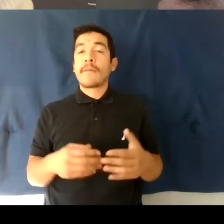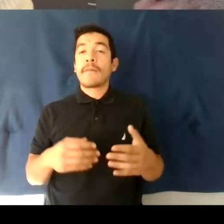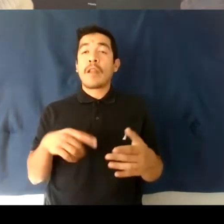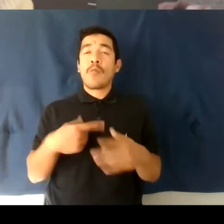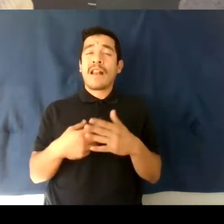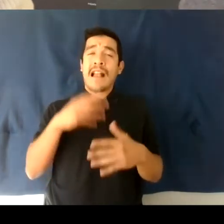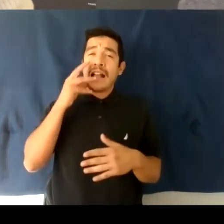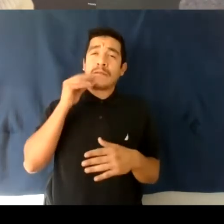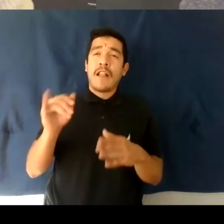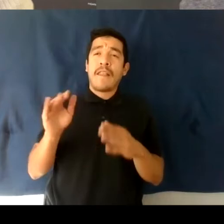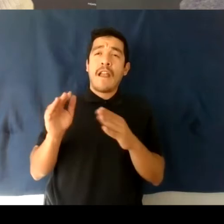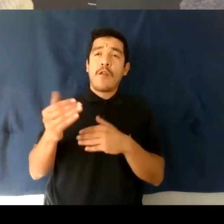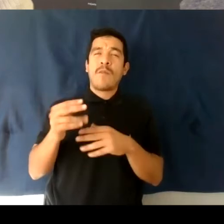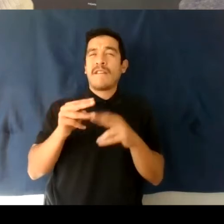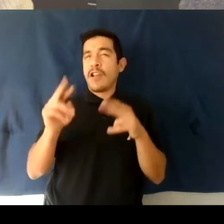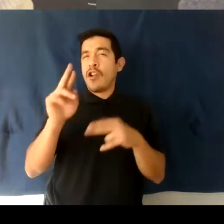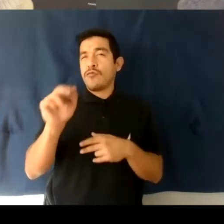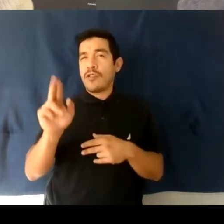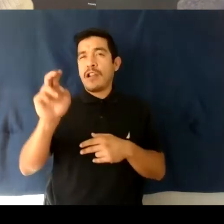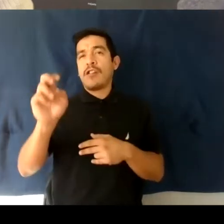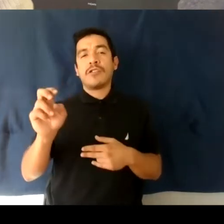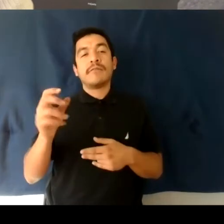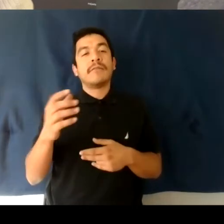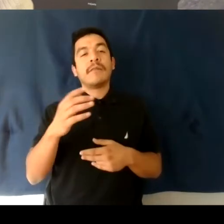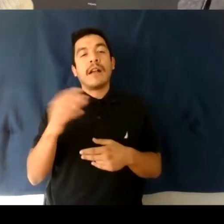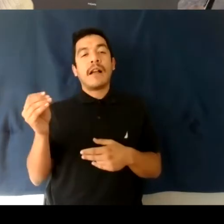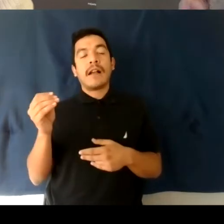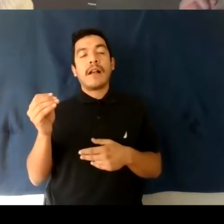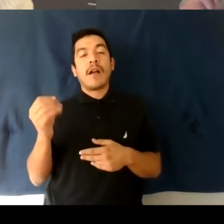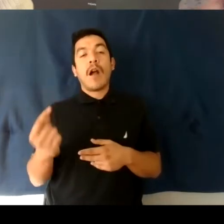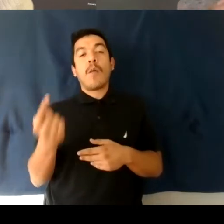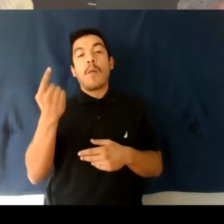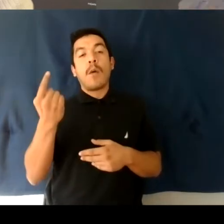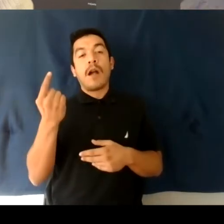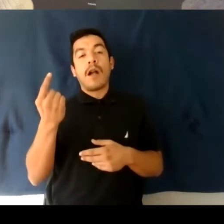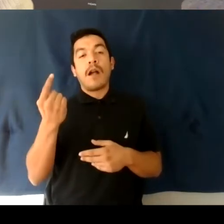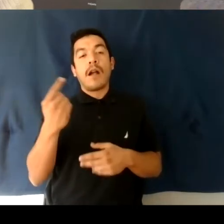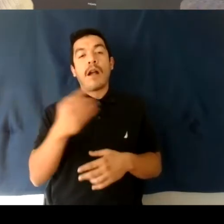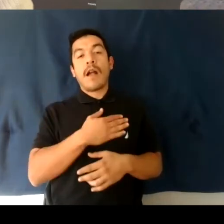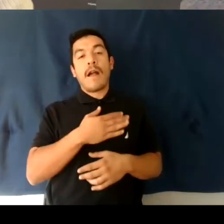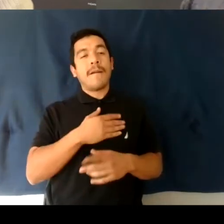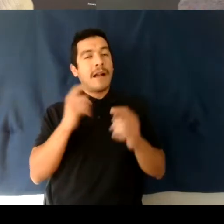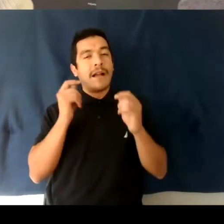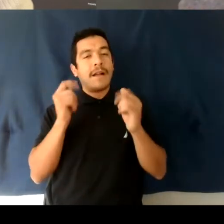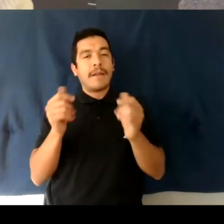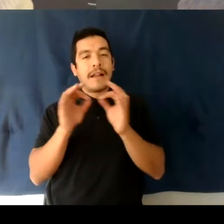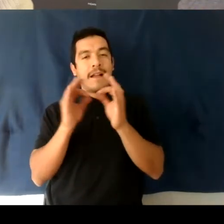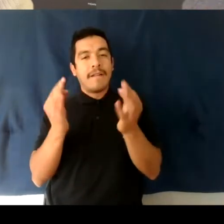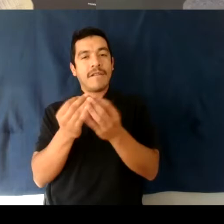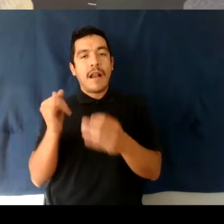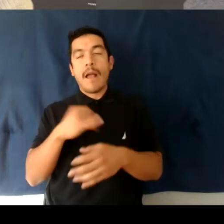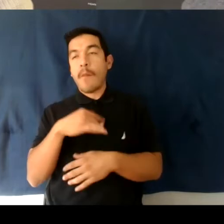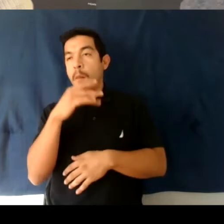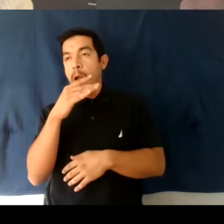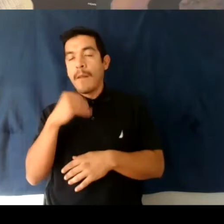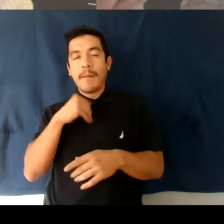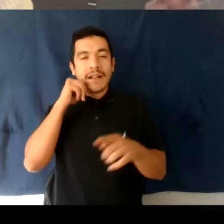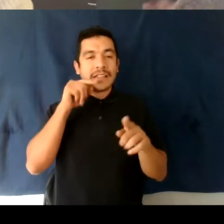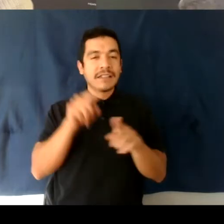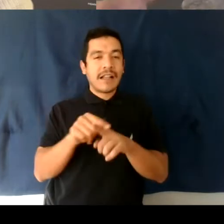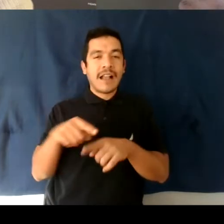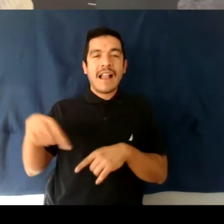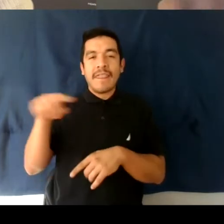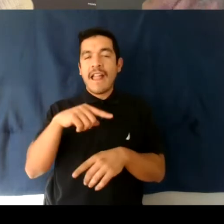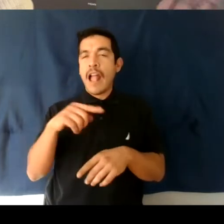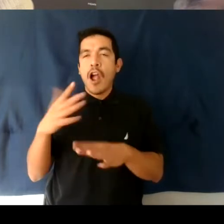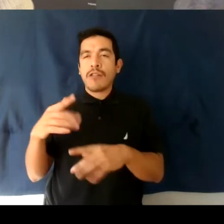are very, very rare. And I think, one, my immediate family, like just my mom and my sister, like they've been around